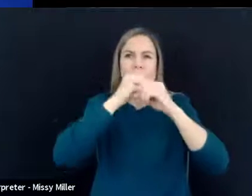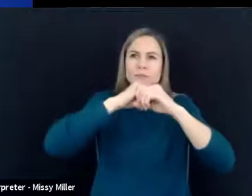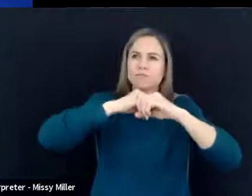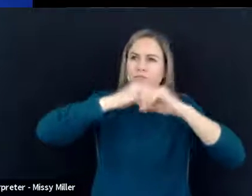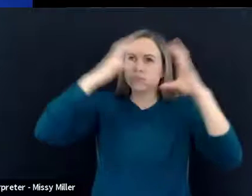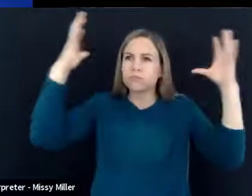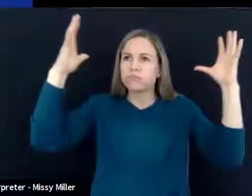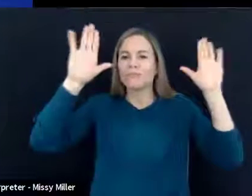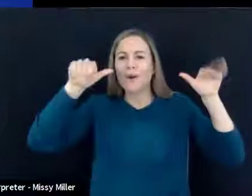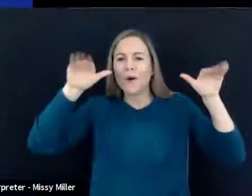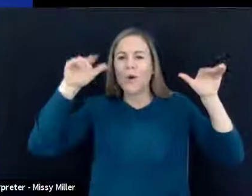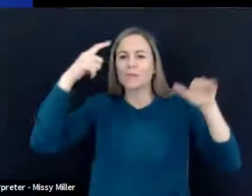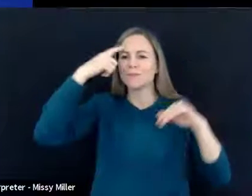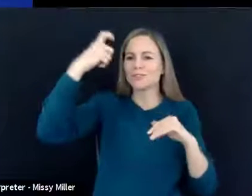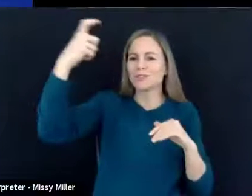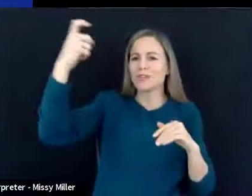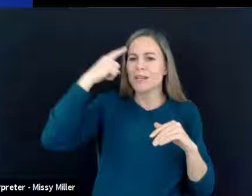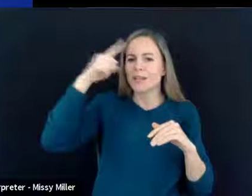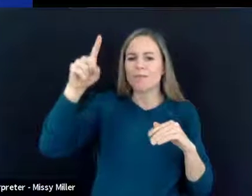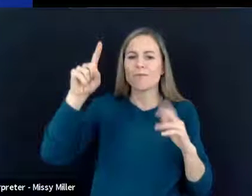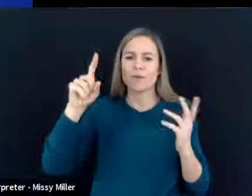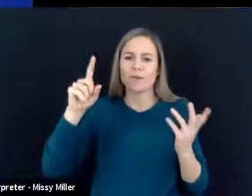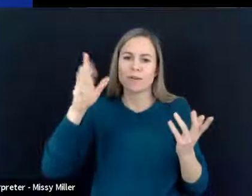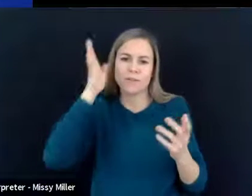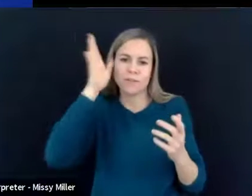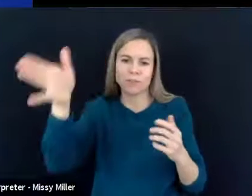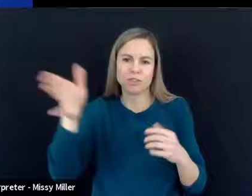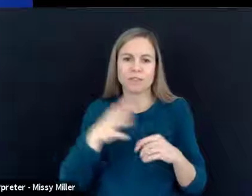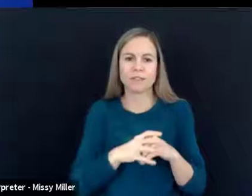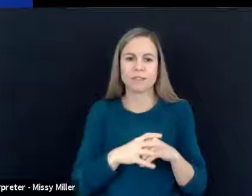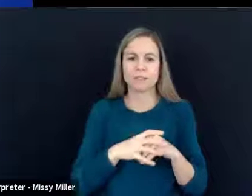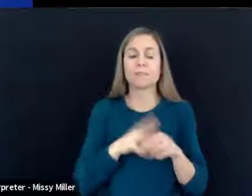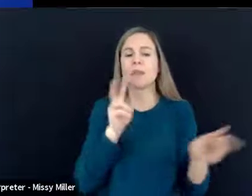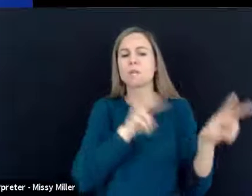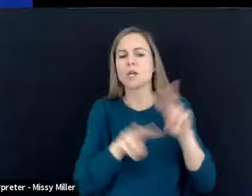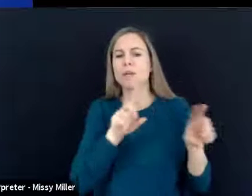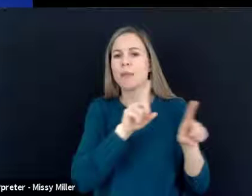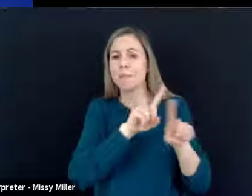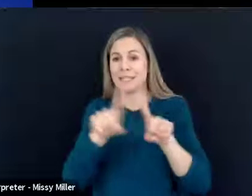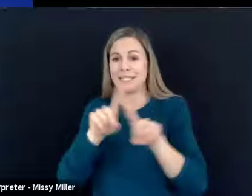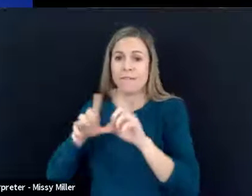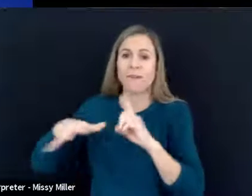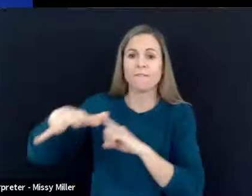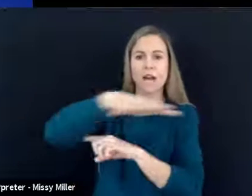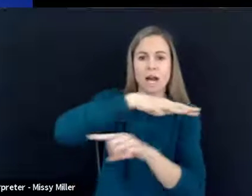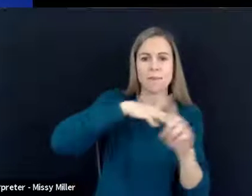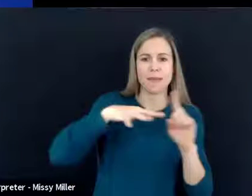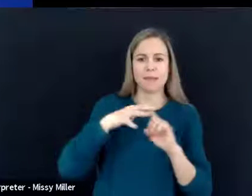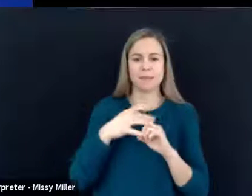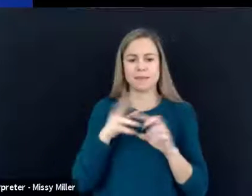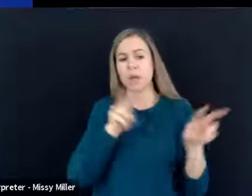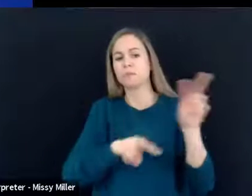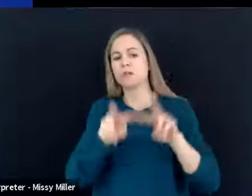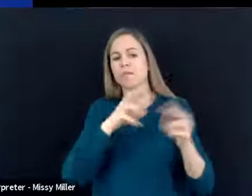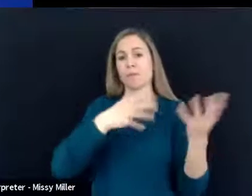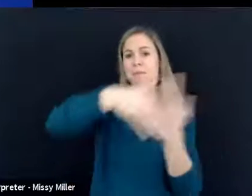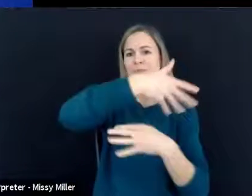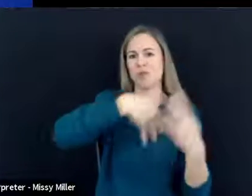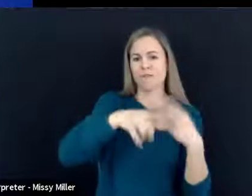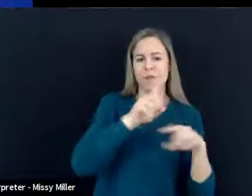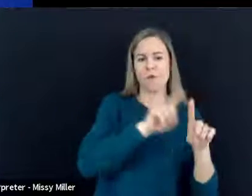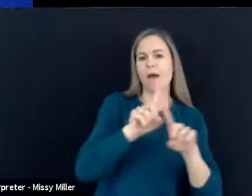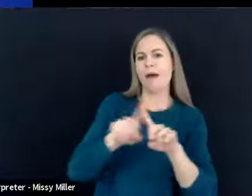dreams is going to be really important. Observe them in different environments, observe them around different people, observe them around with